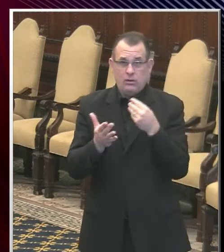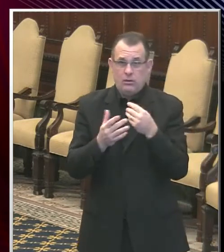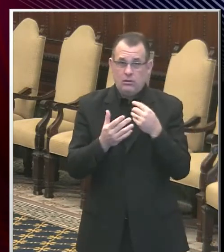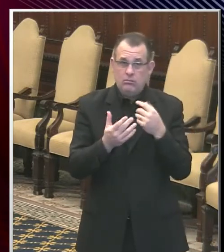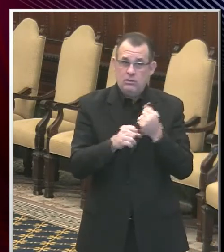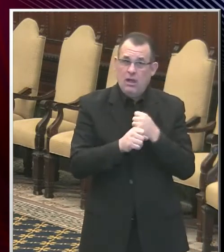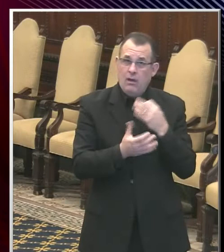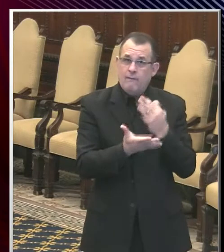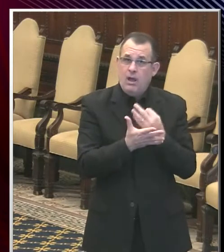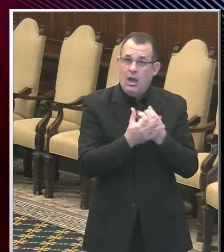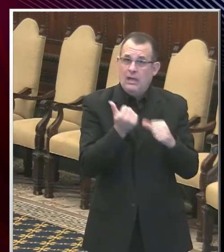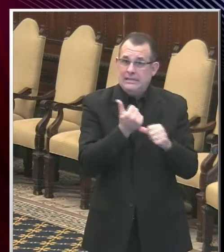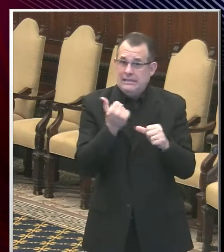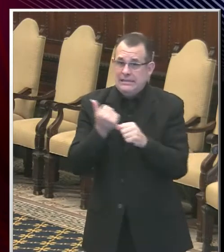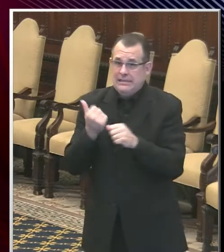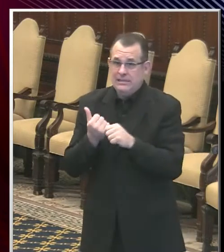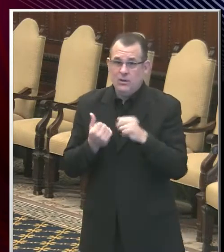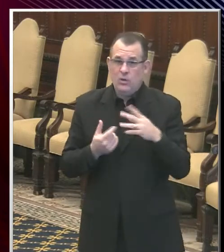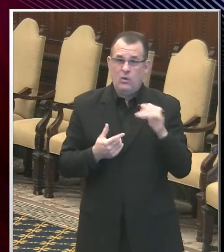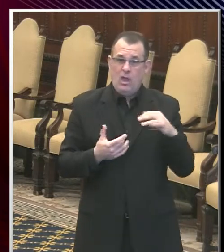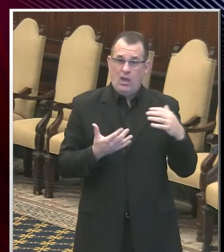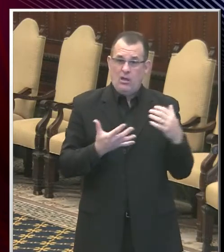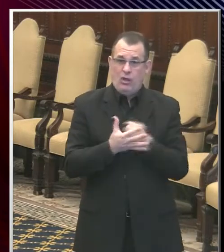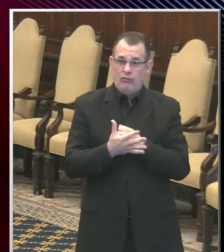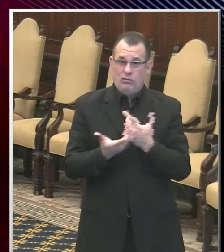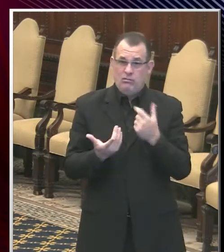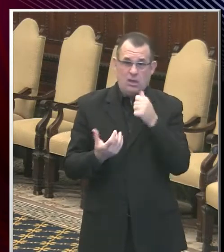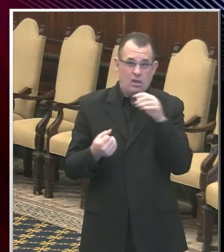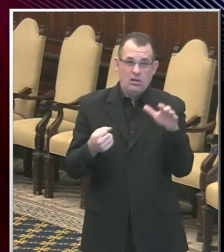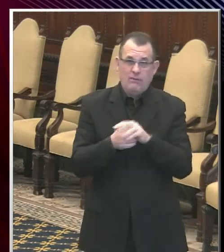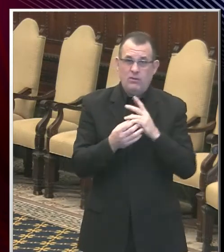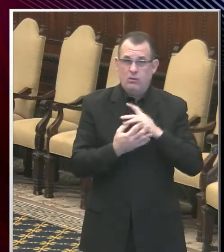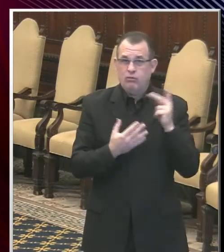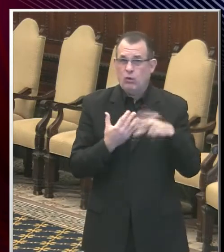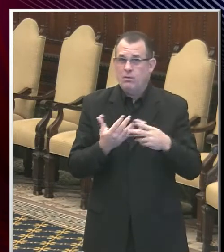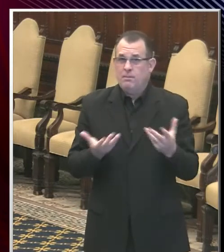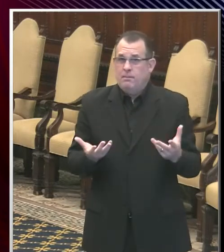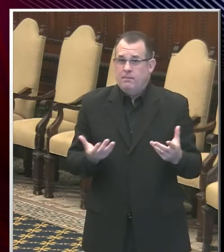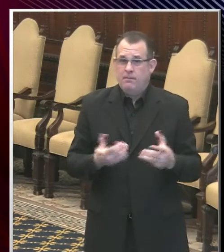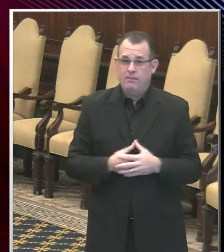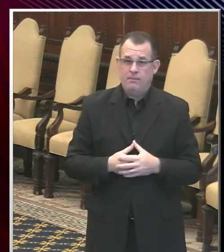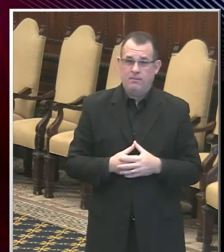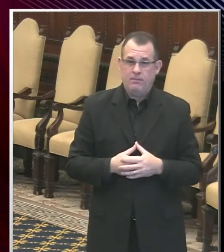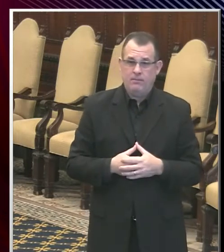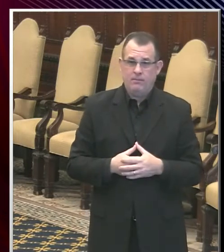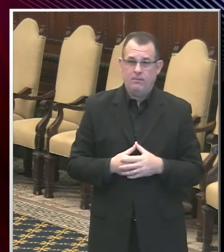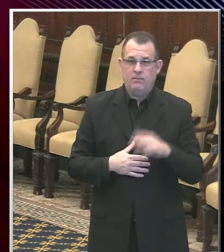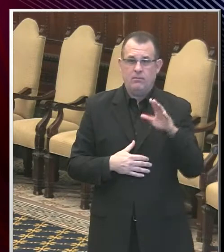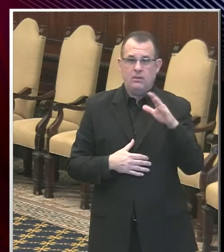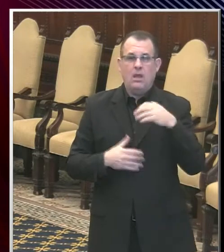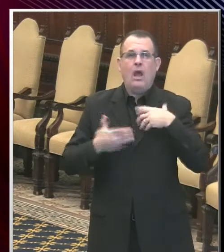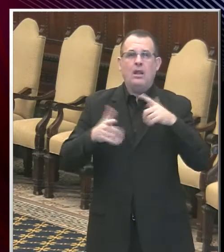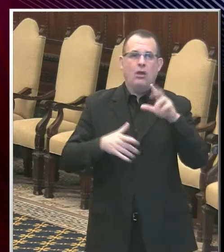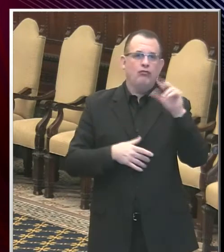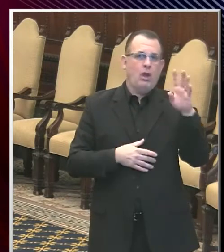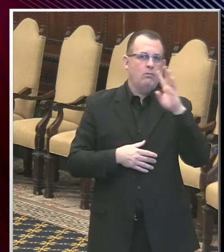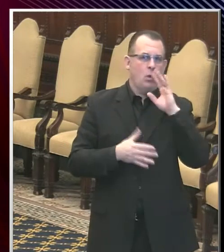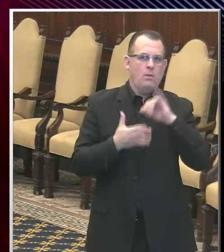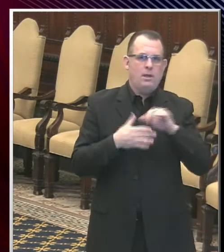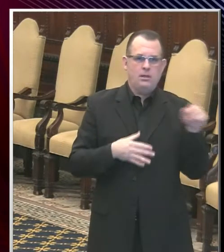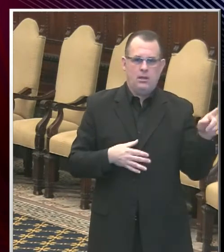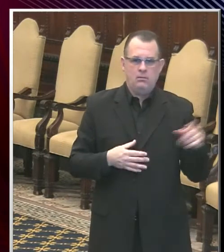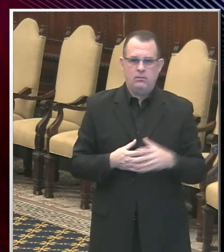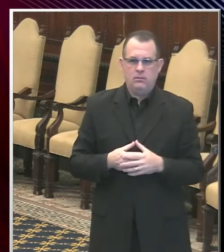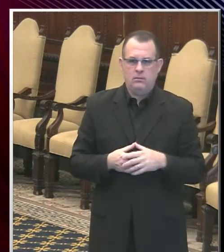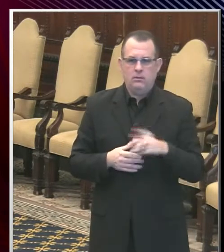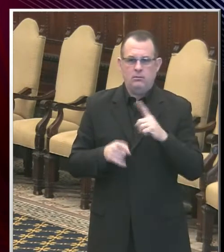the beverage tax, or does that revenue no longer cover those programs? It's still. Well, I'll let Rob talk about the details of the tax. But we